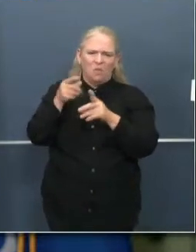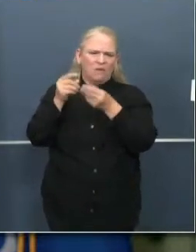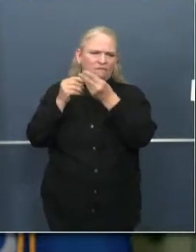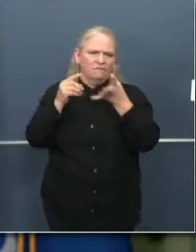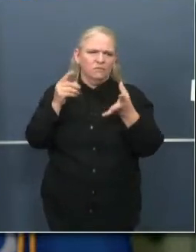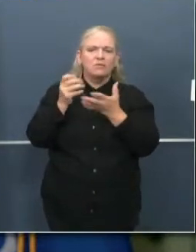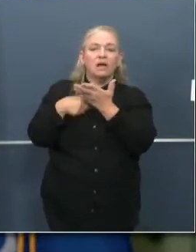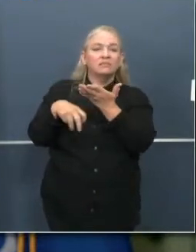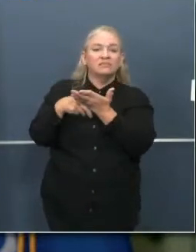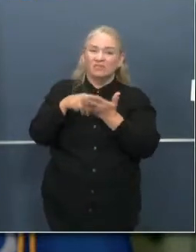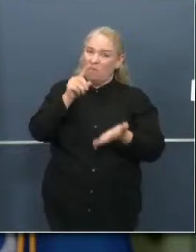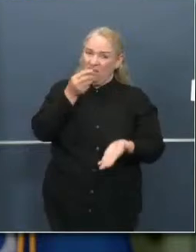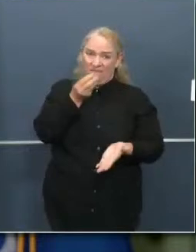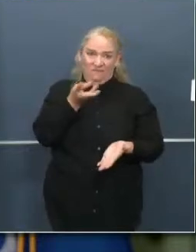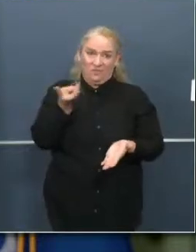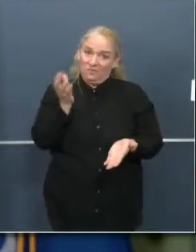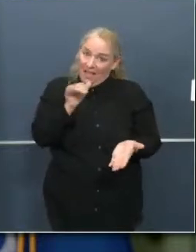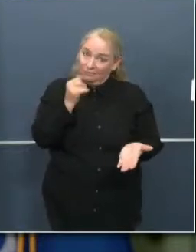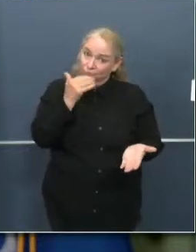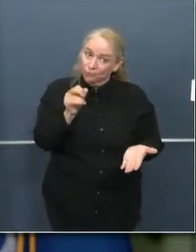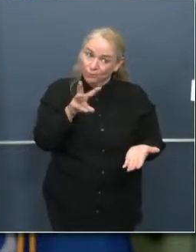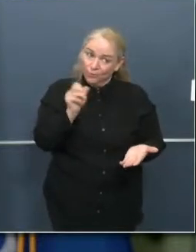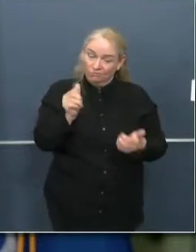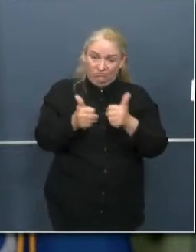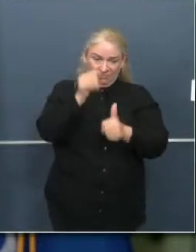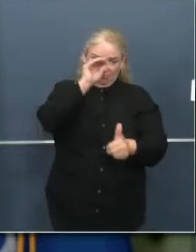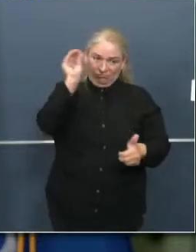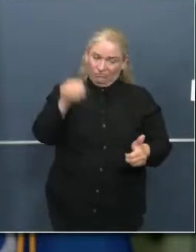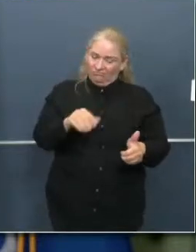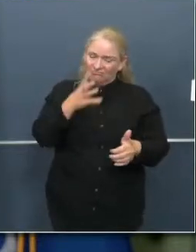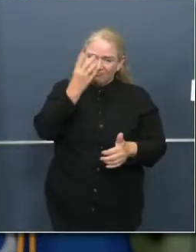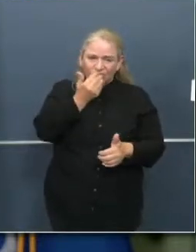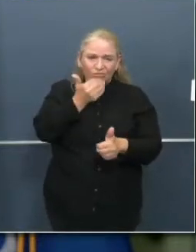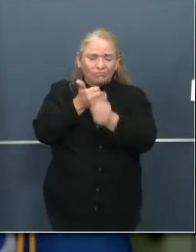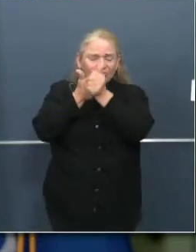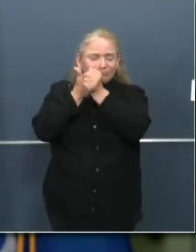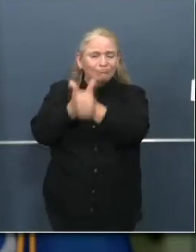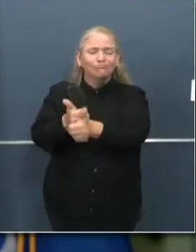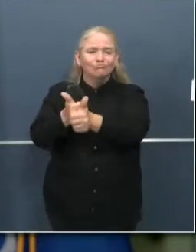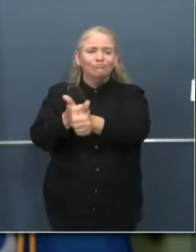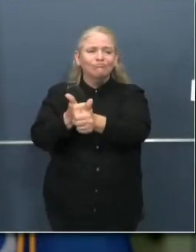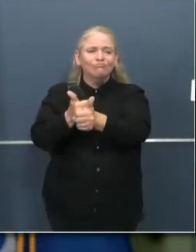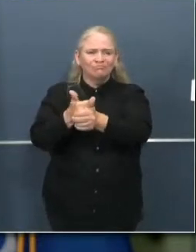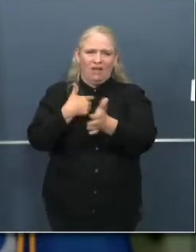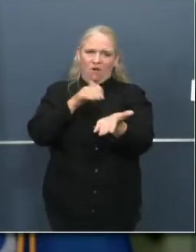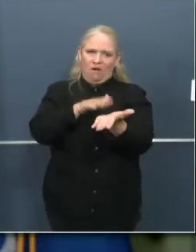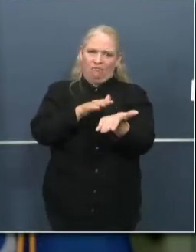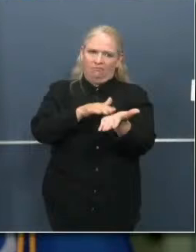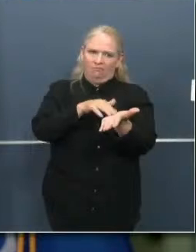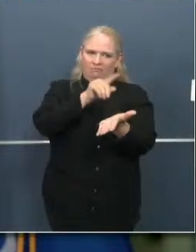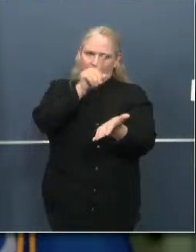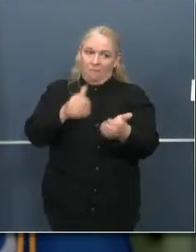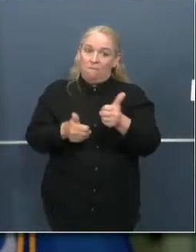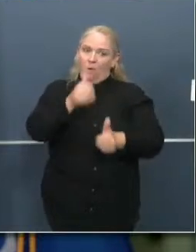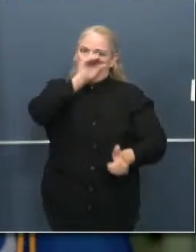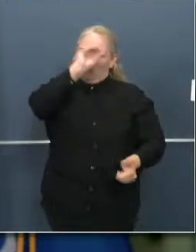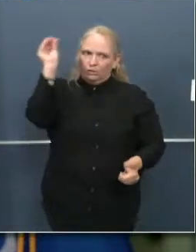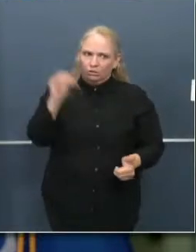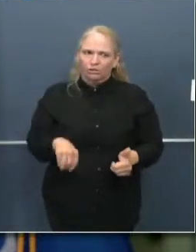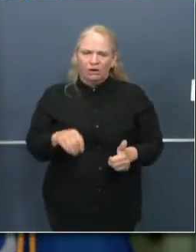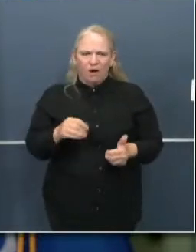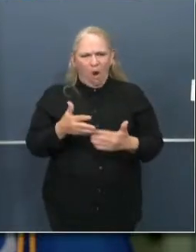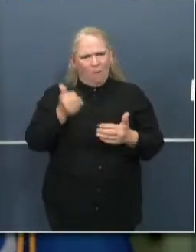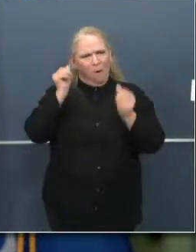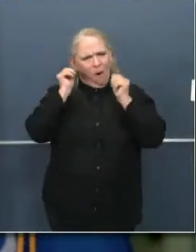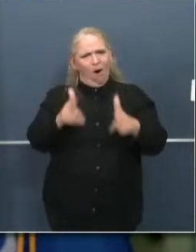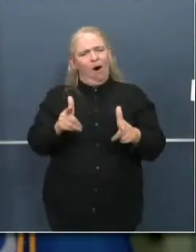overwhelming majority of restaurants, the overwhelming majority of bars that were allowed to open on the basis of the amount